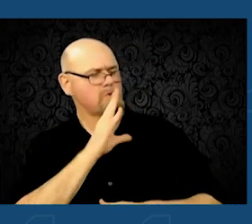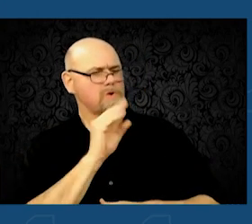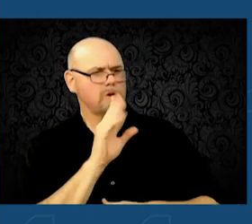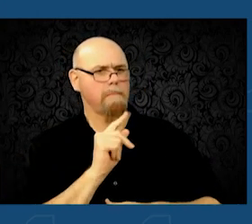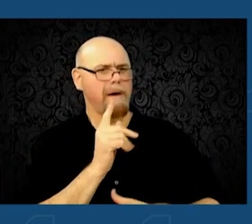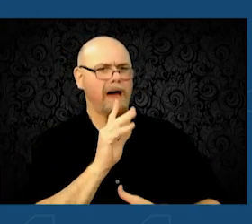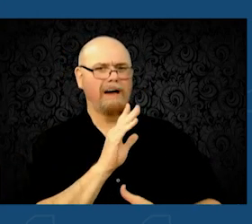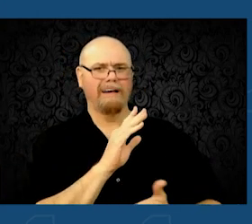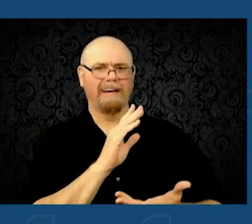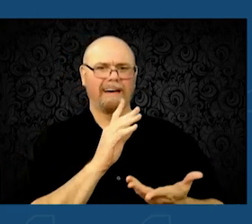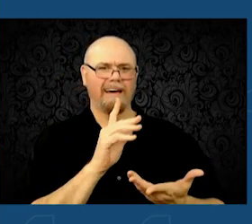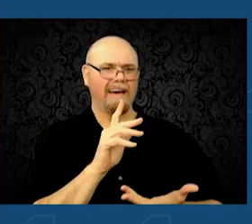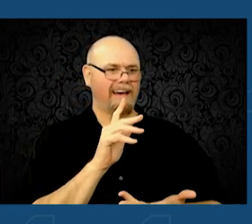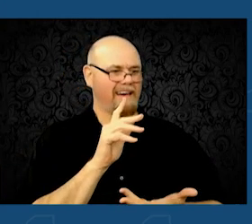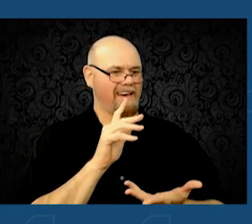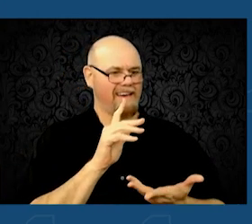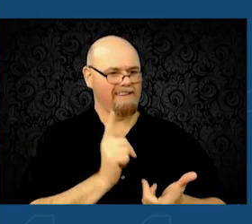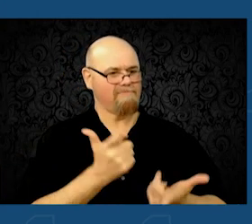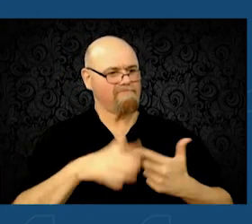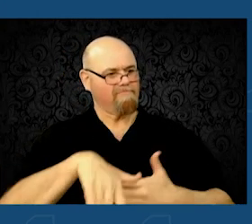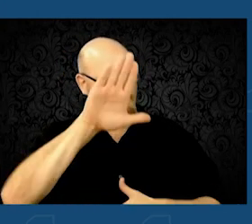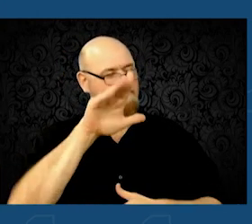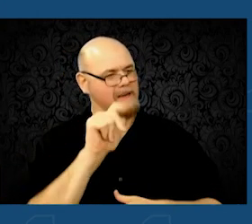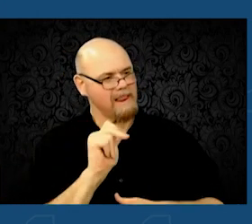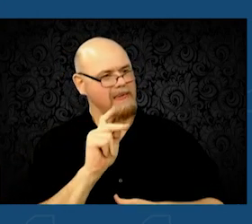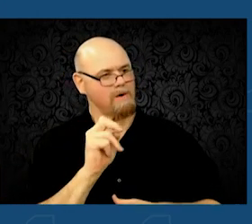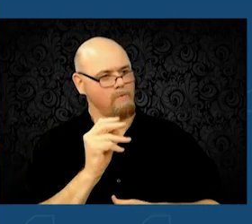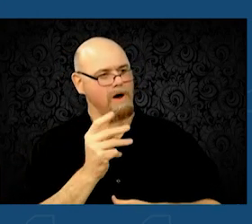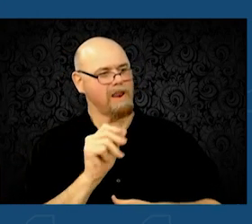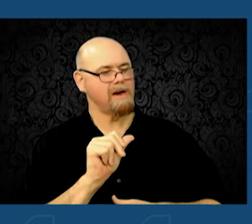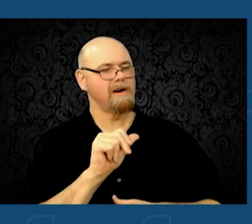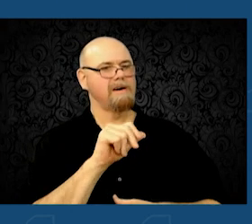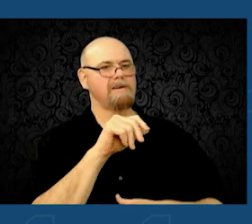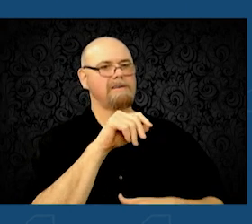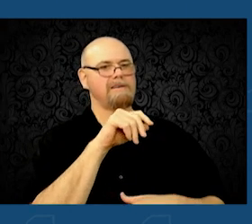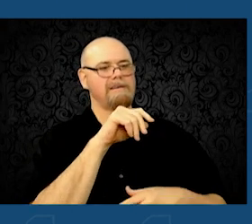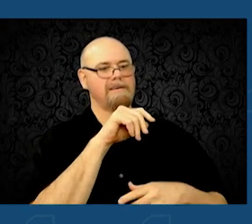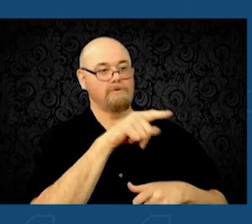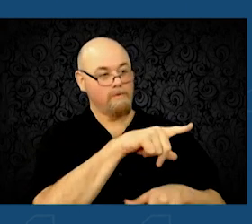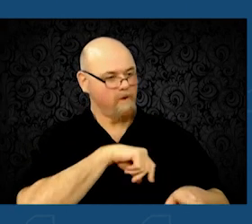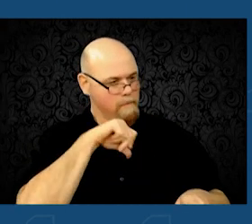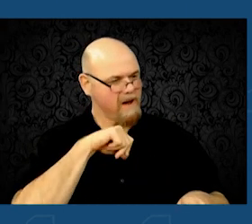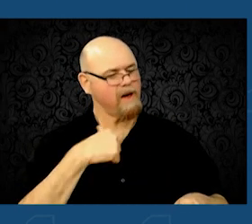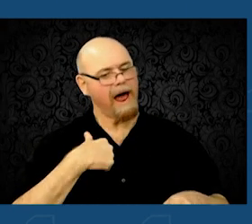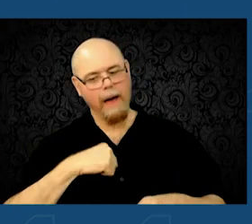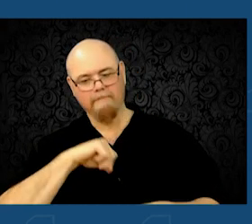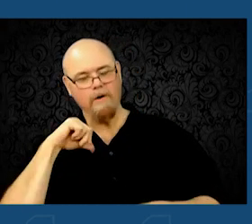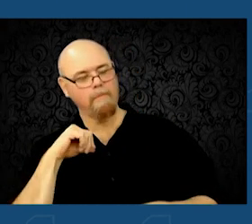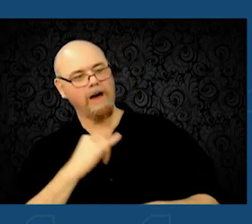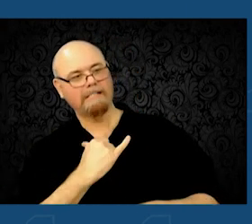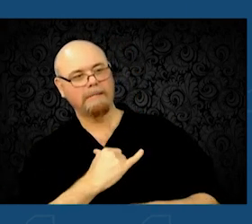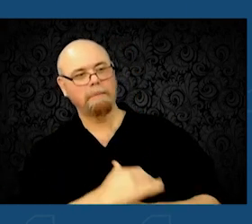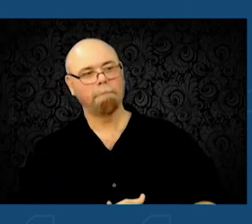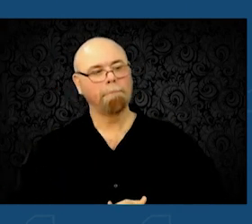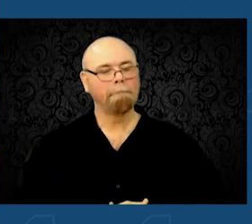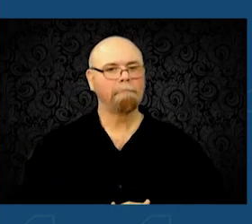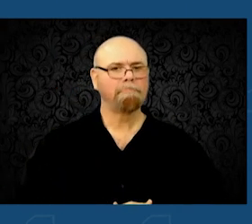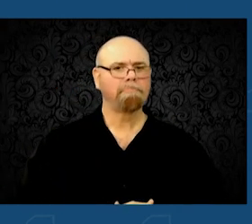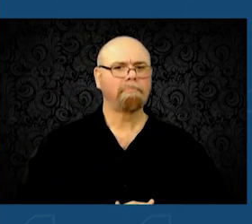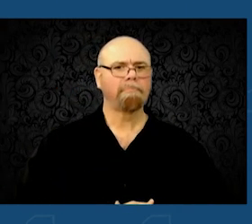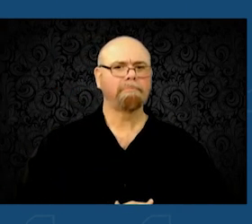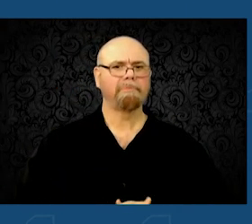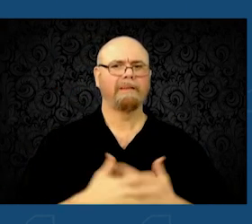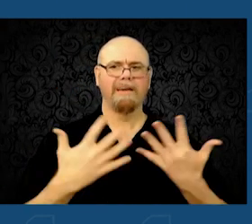York. I know you're proud. I'm very proud. And I'd like to, at this